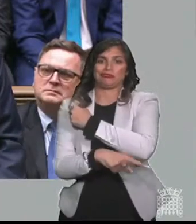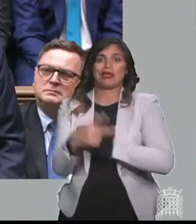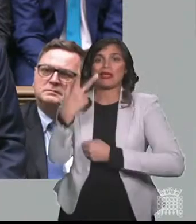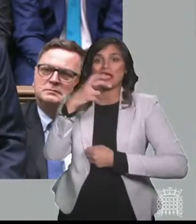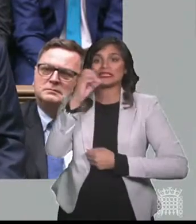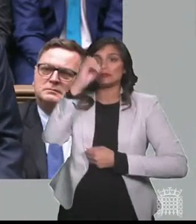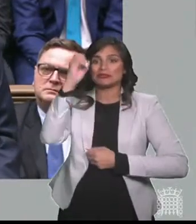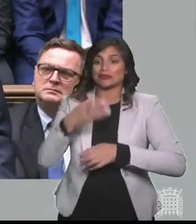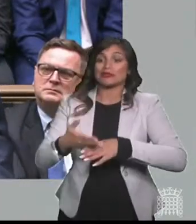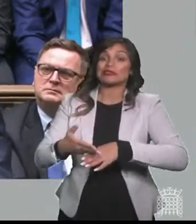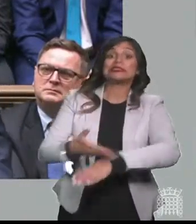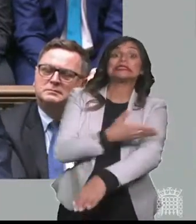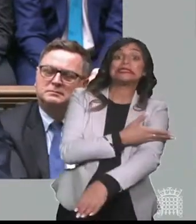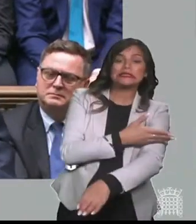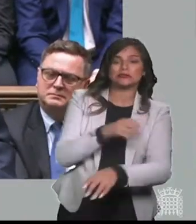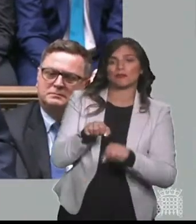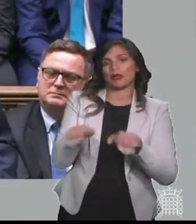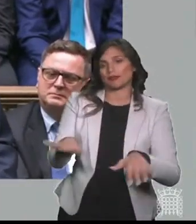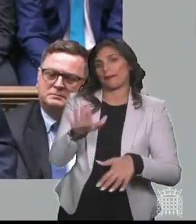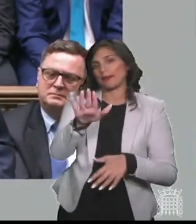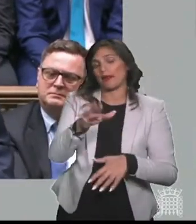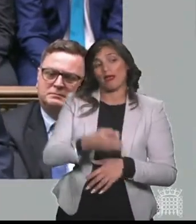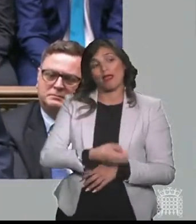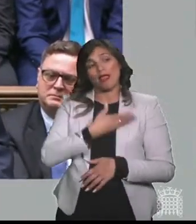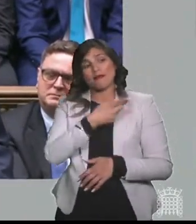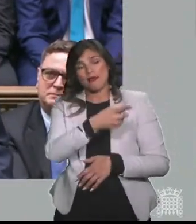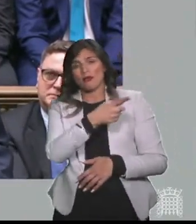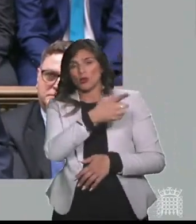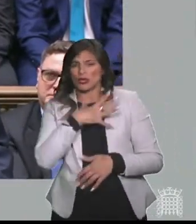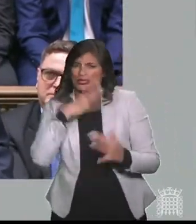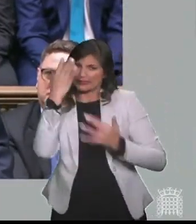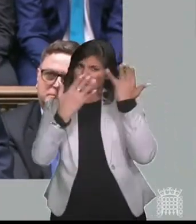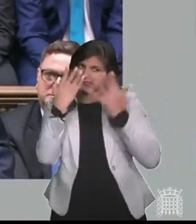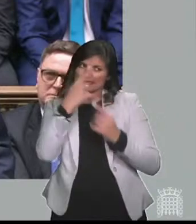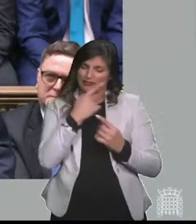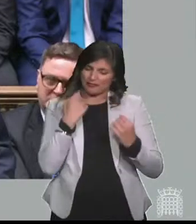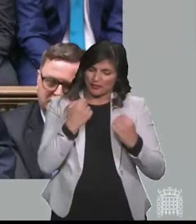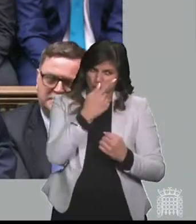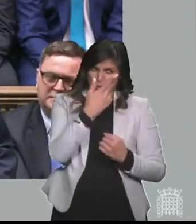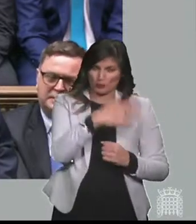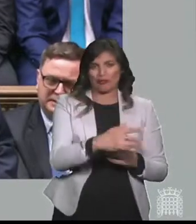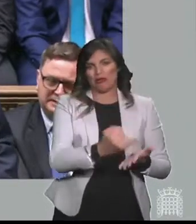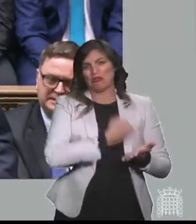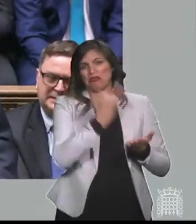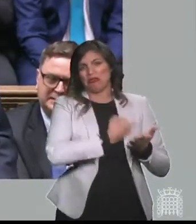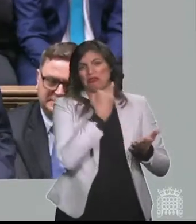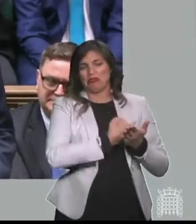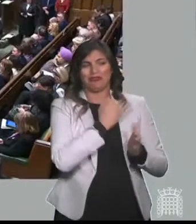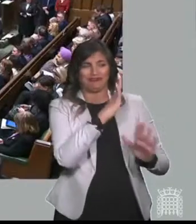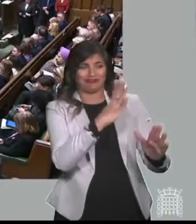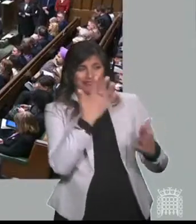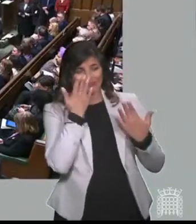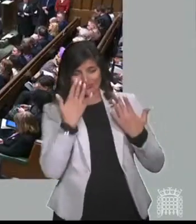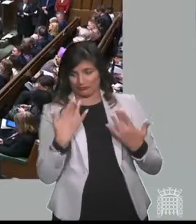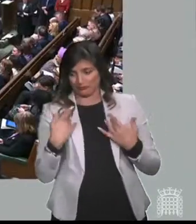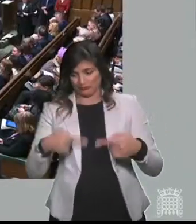of the pandemic, which the party opposite might reflect on, having opposed us every step of the